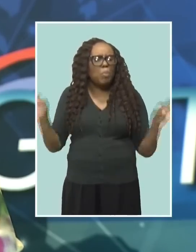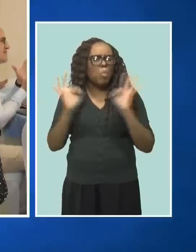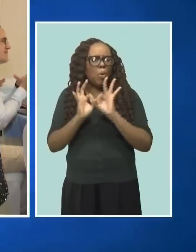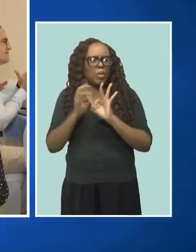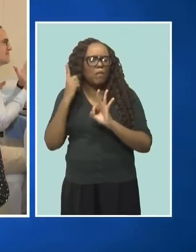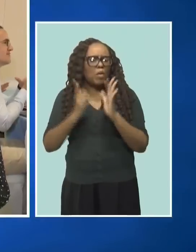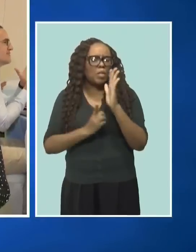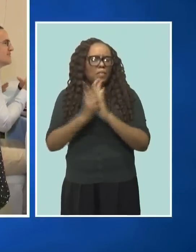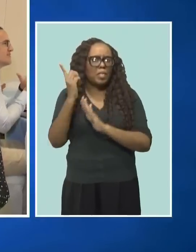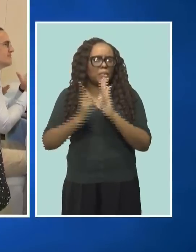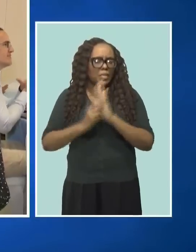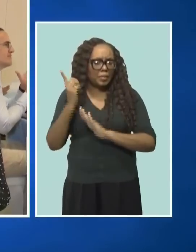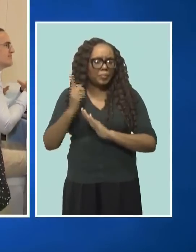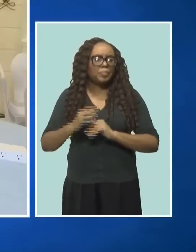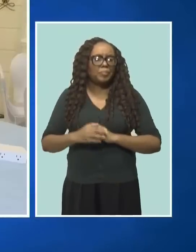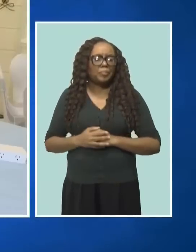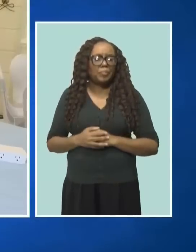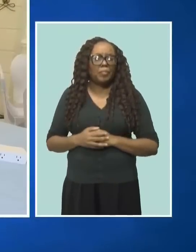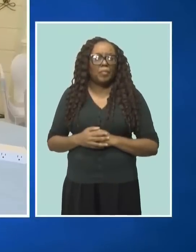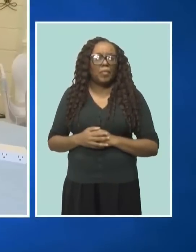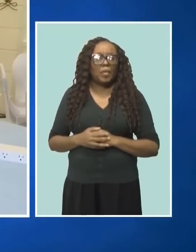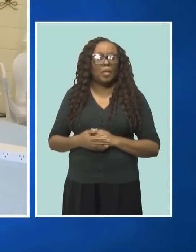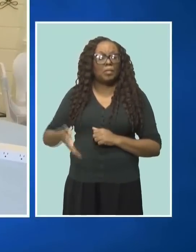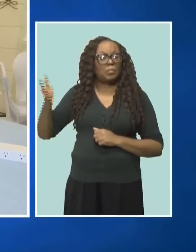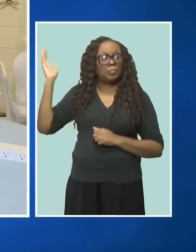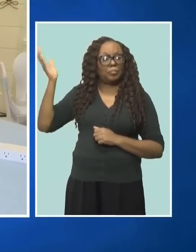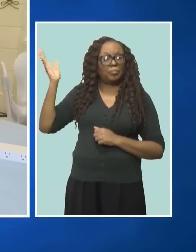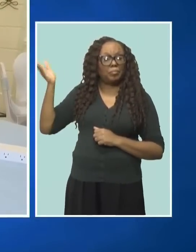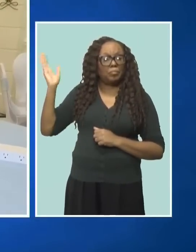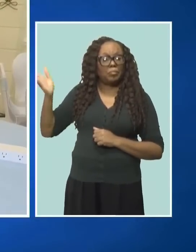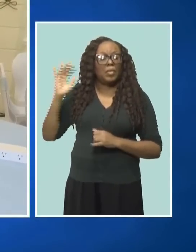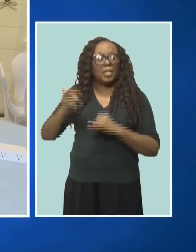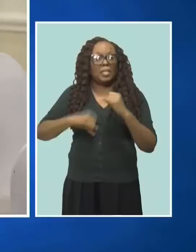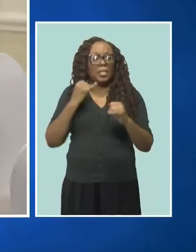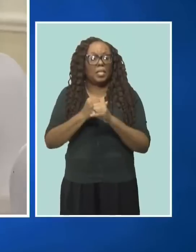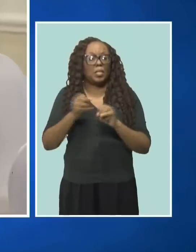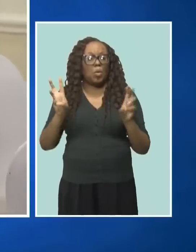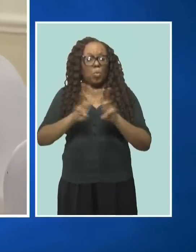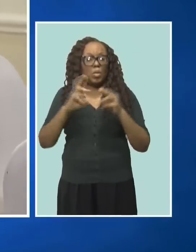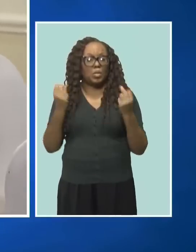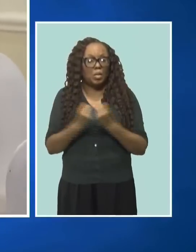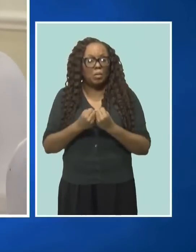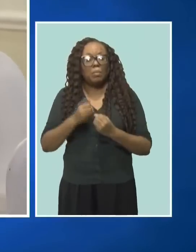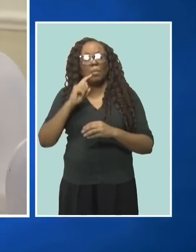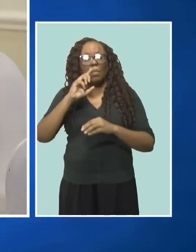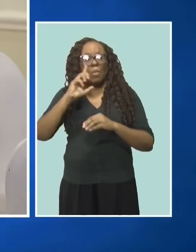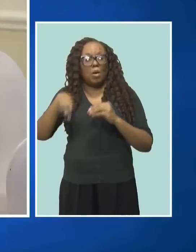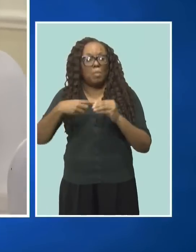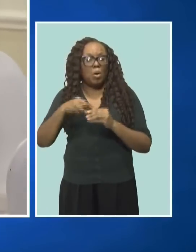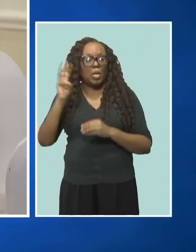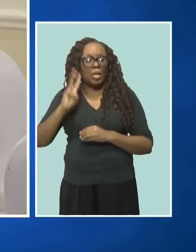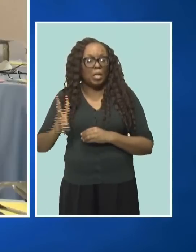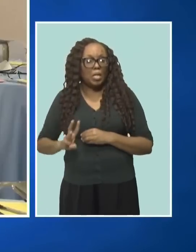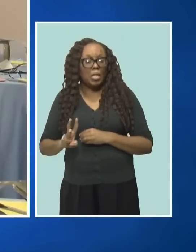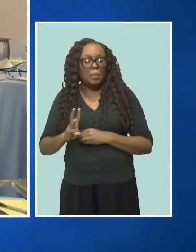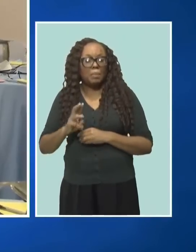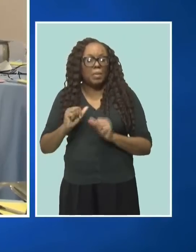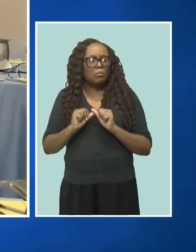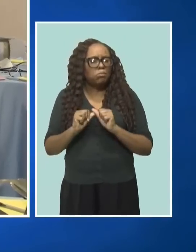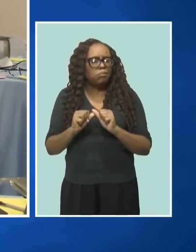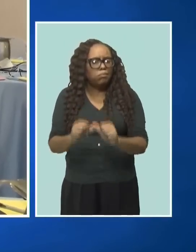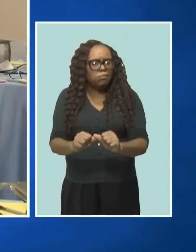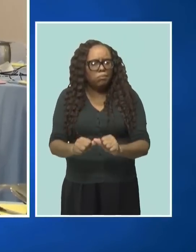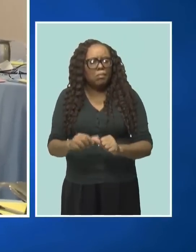Duguid was addressing the international workshop on strengthening climate resilience, integrating climate services into environmental